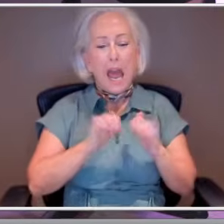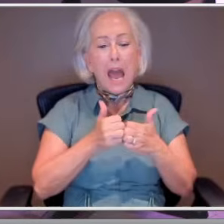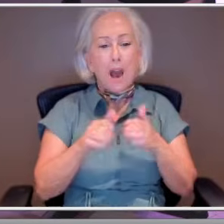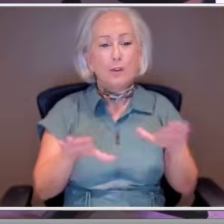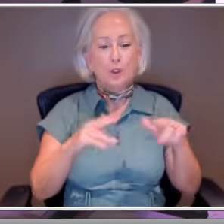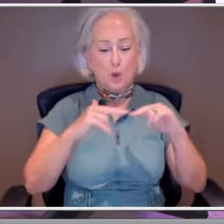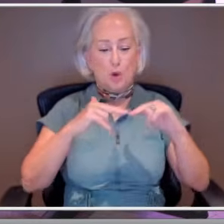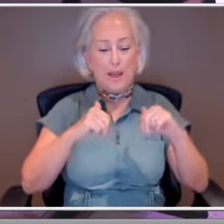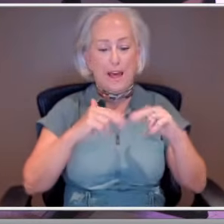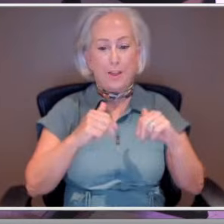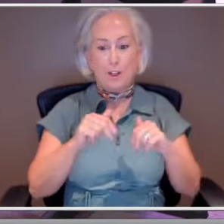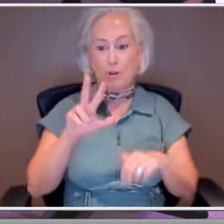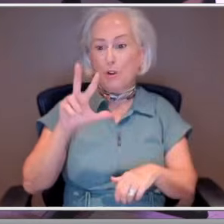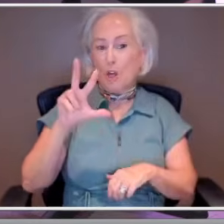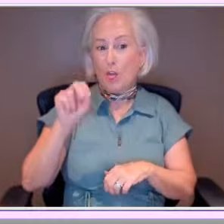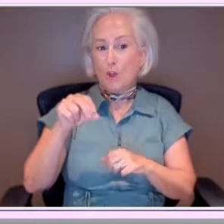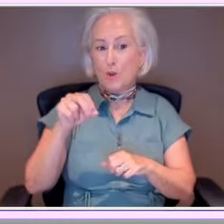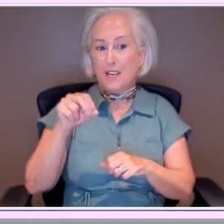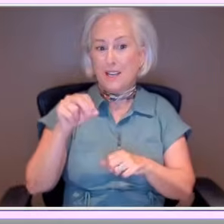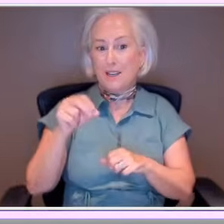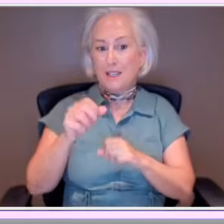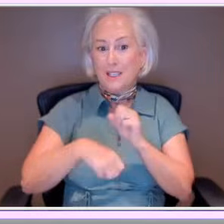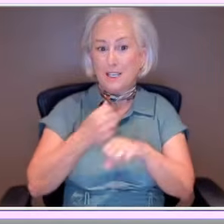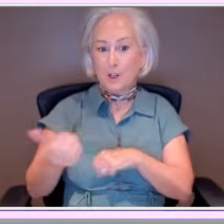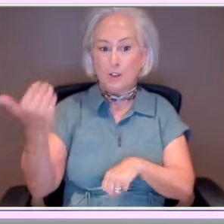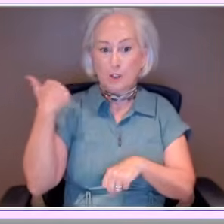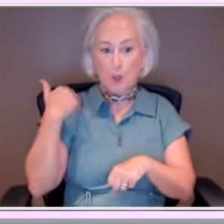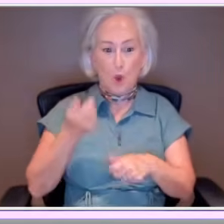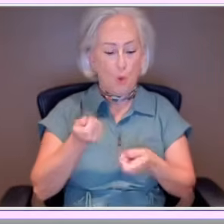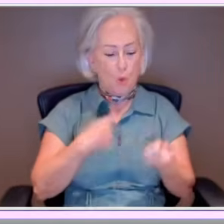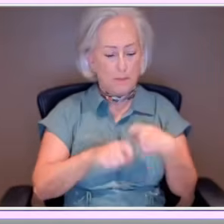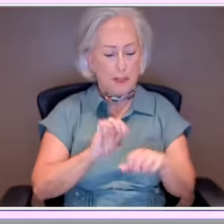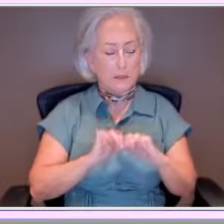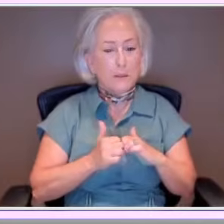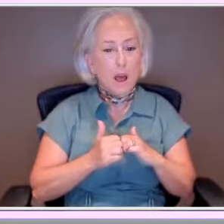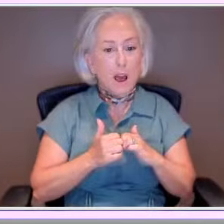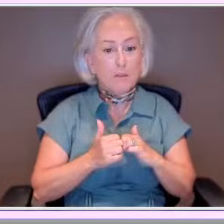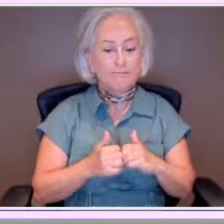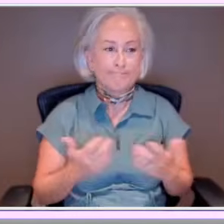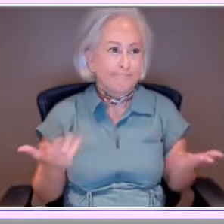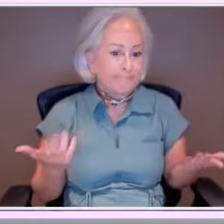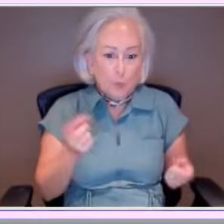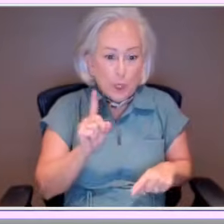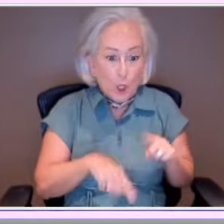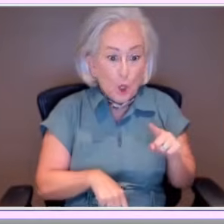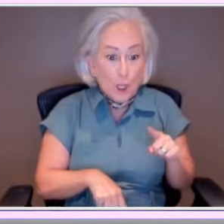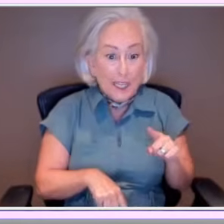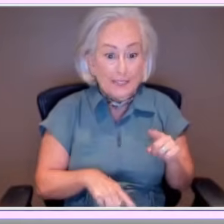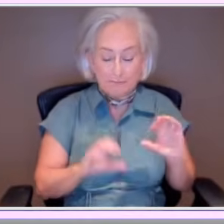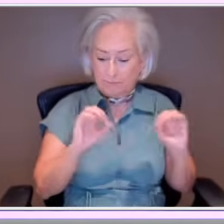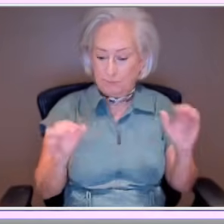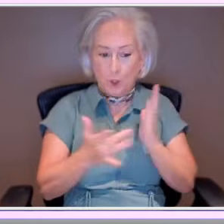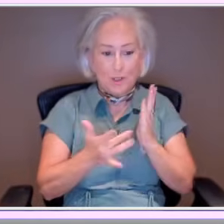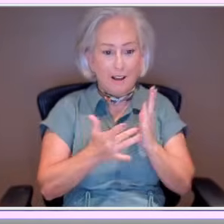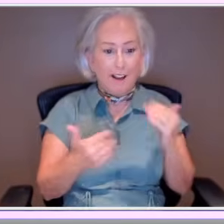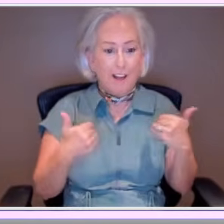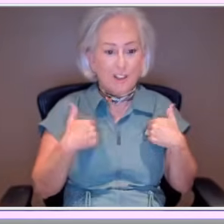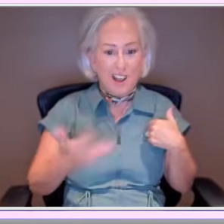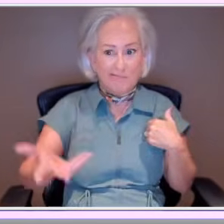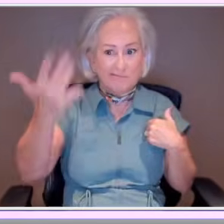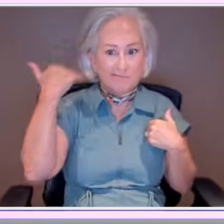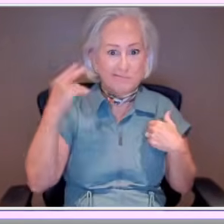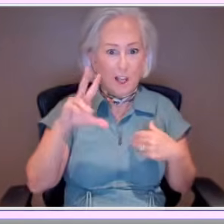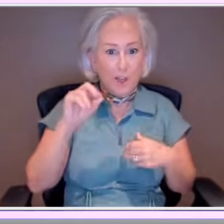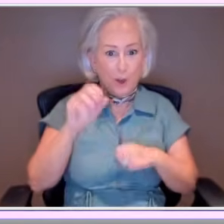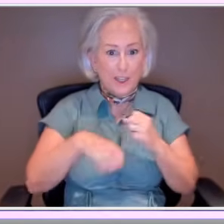ago? Yeah, so we didn't have the technology, because the technology we used to replace his valve was based on a device that basically